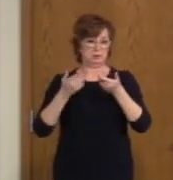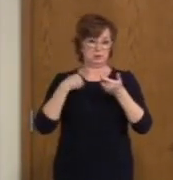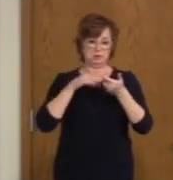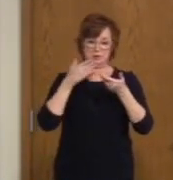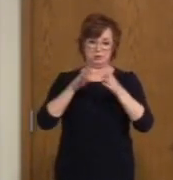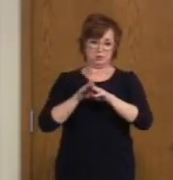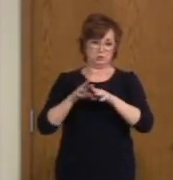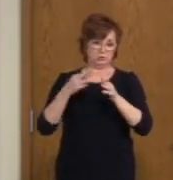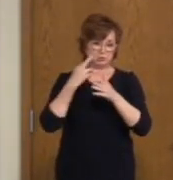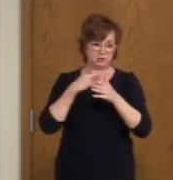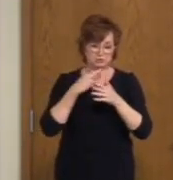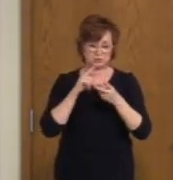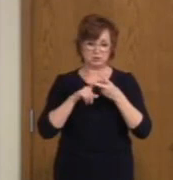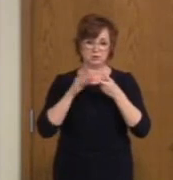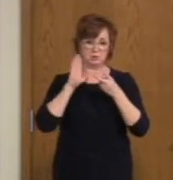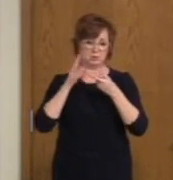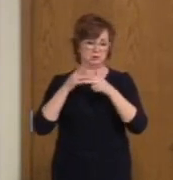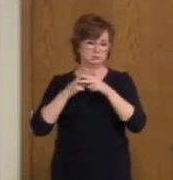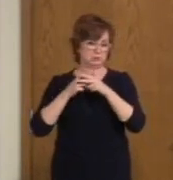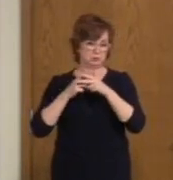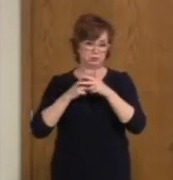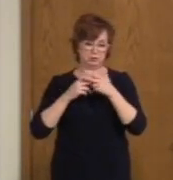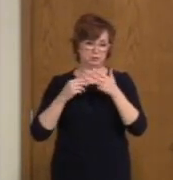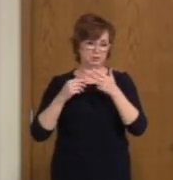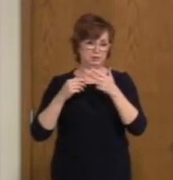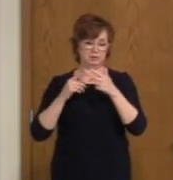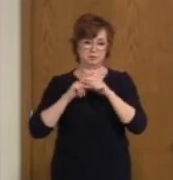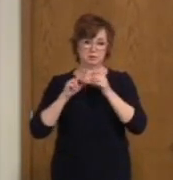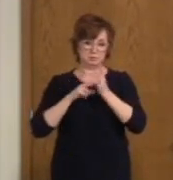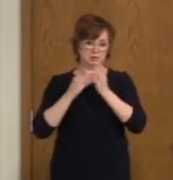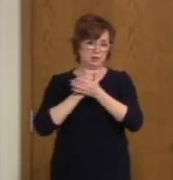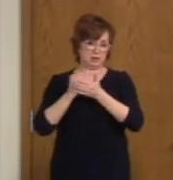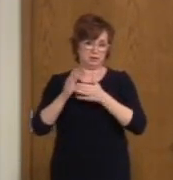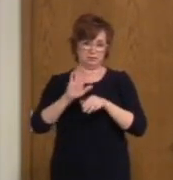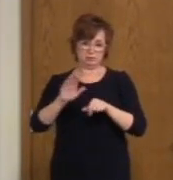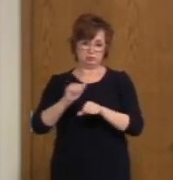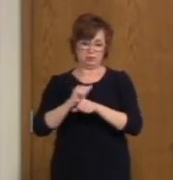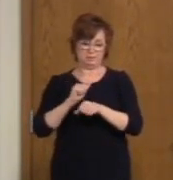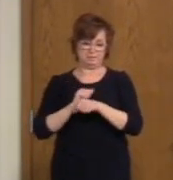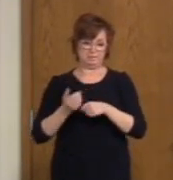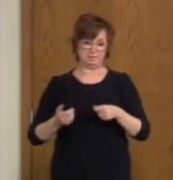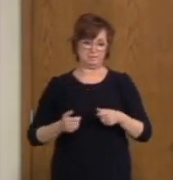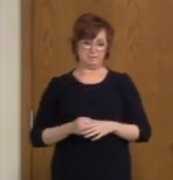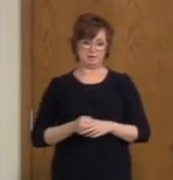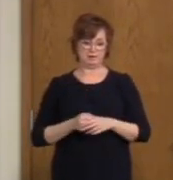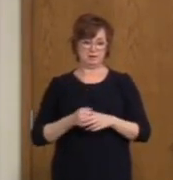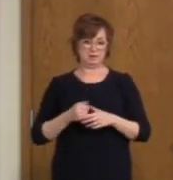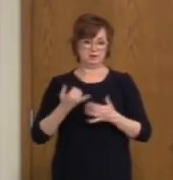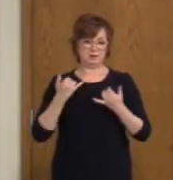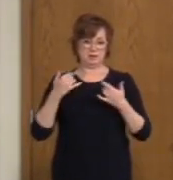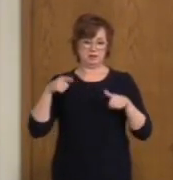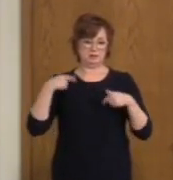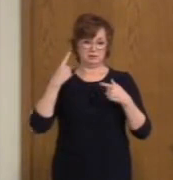people out of work, albeit for a temporary period of time. People have dealt with a lot over the course of the past